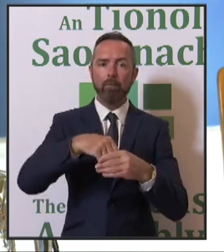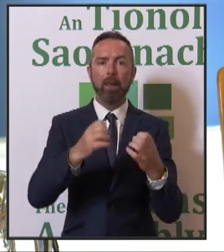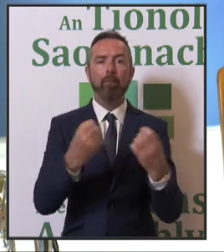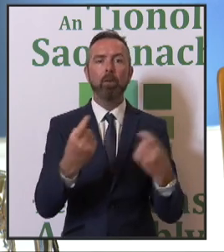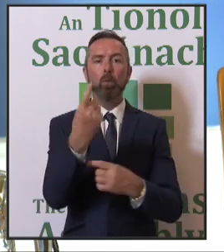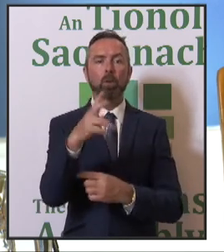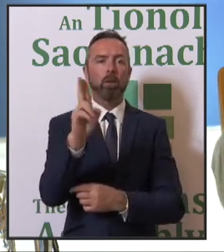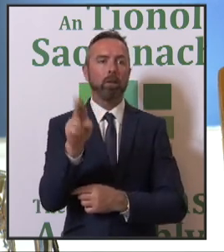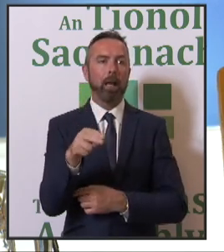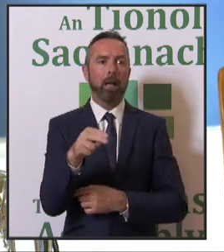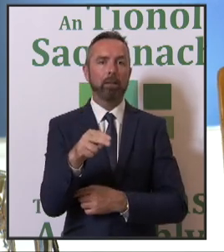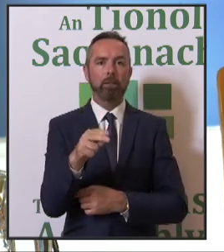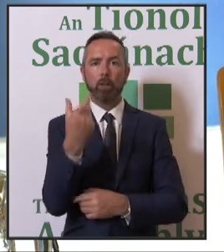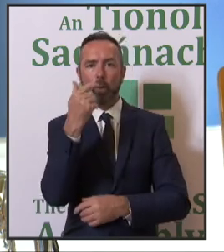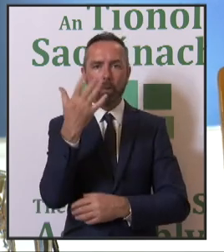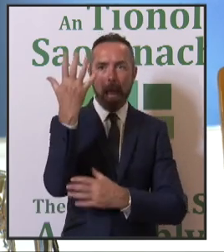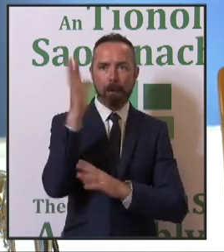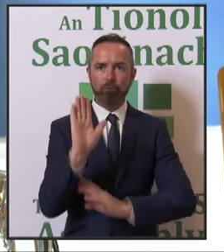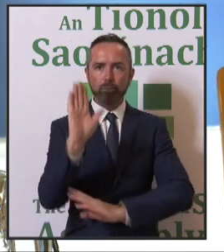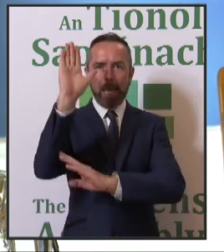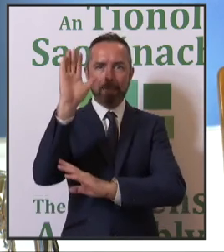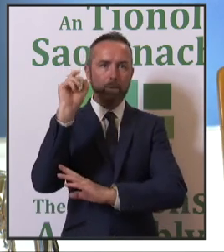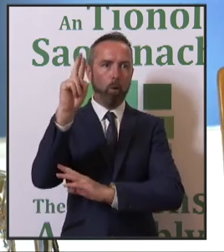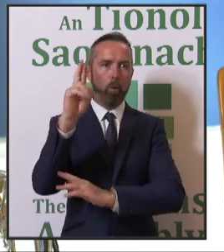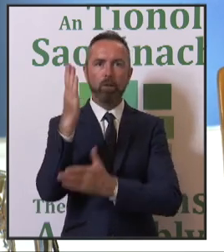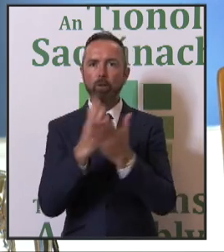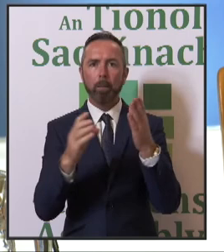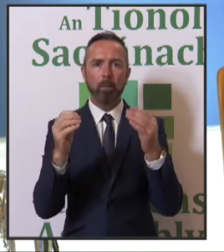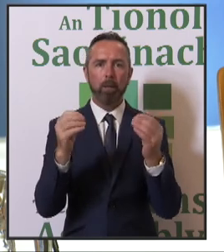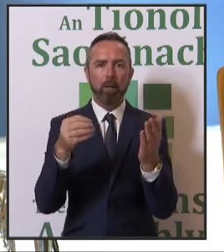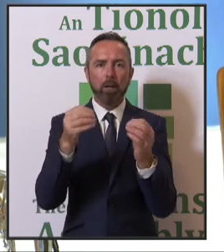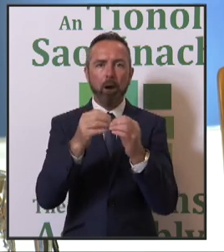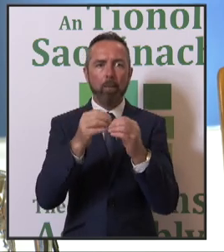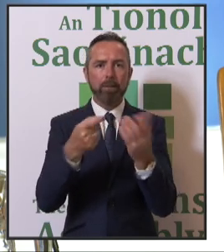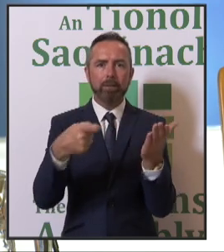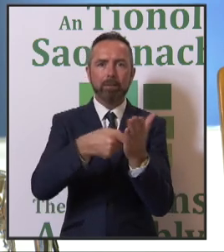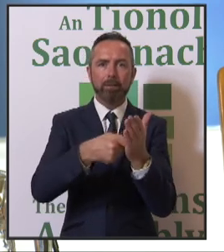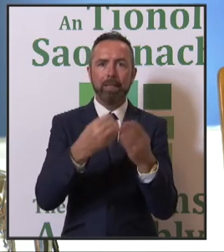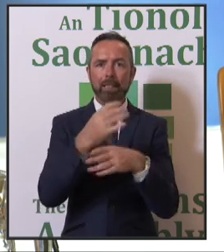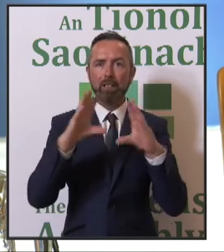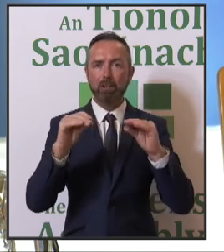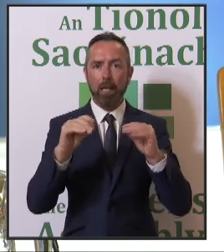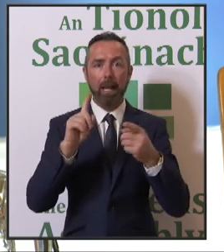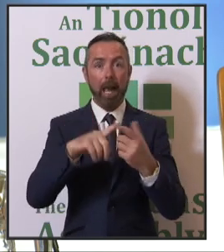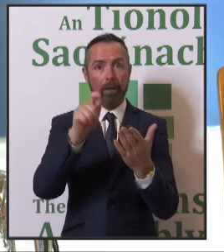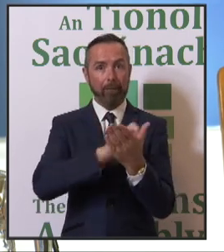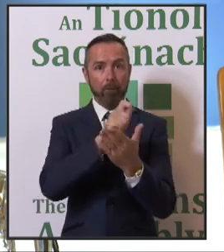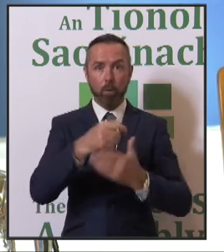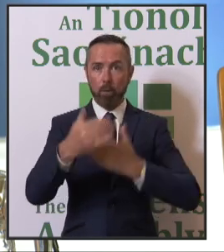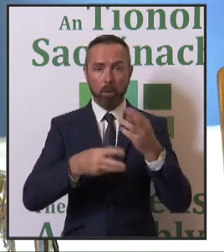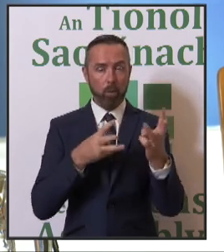could raise a hand or put some comment on chat, etc. And even the voting process worked very well online.